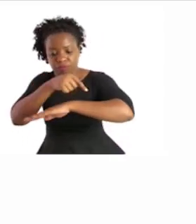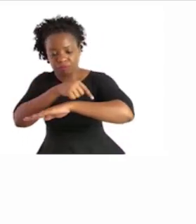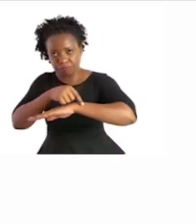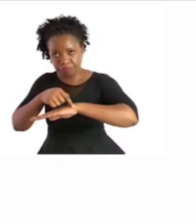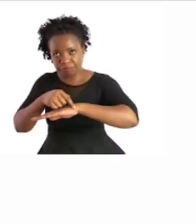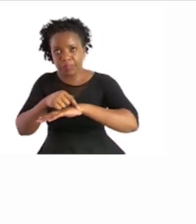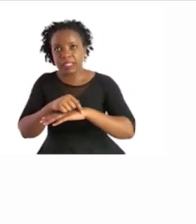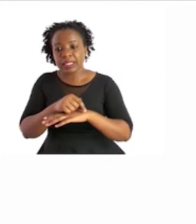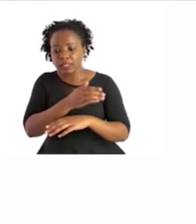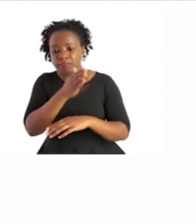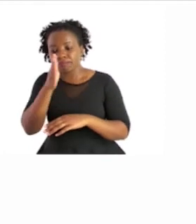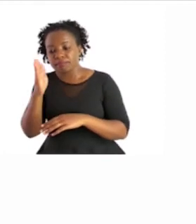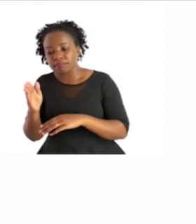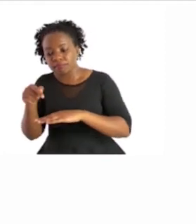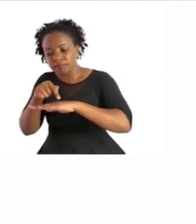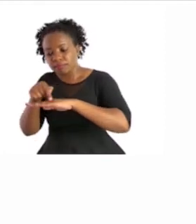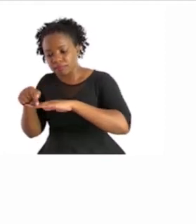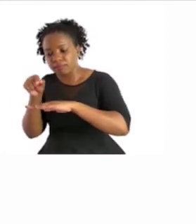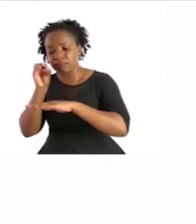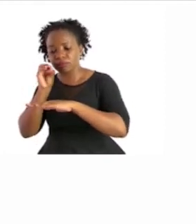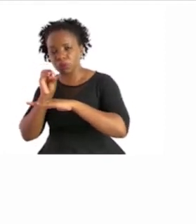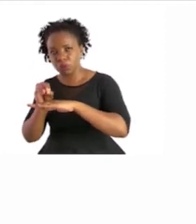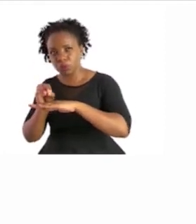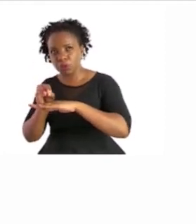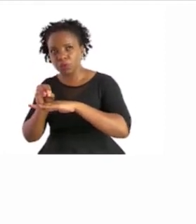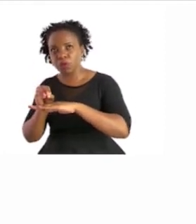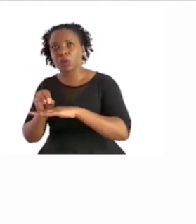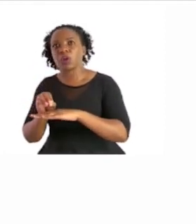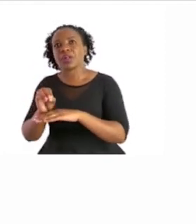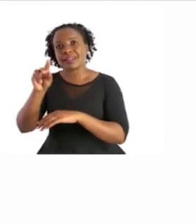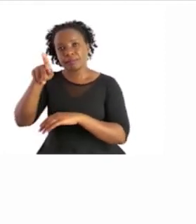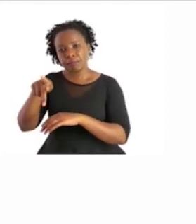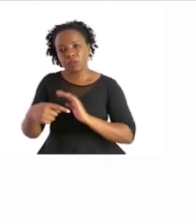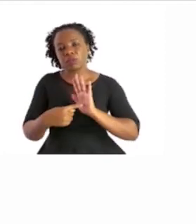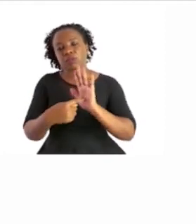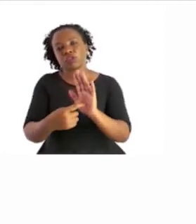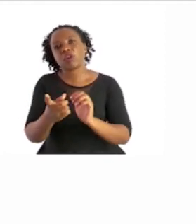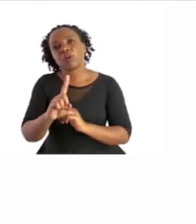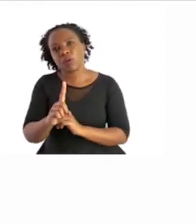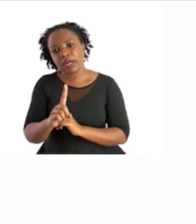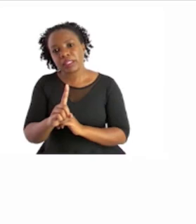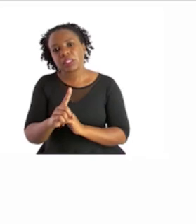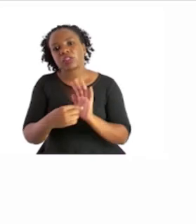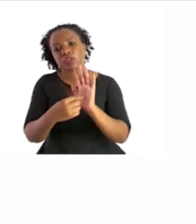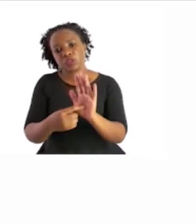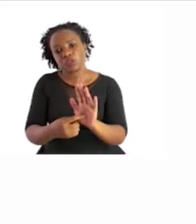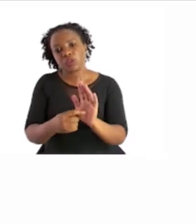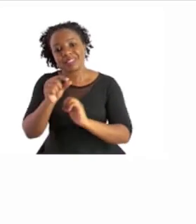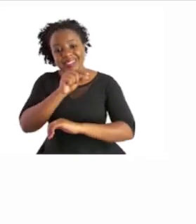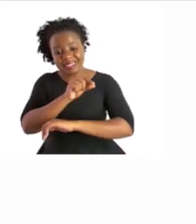the space provided, you write a P as well to show that it's a proper noun. It's